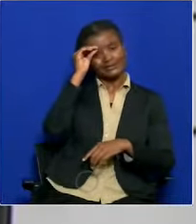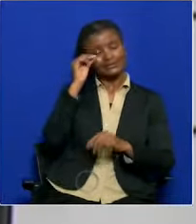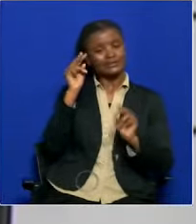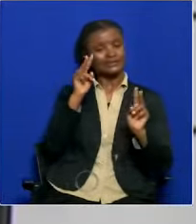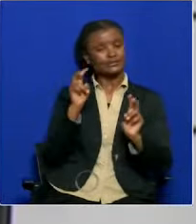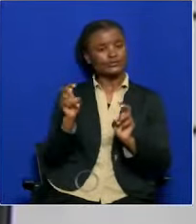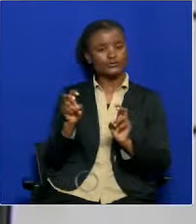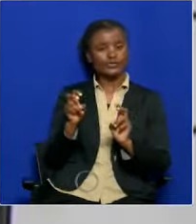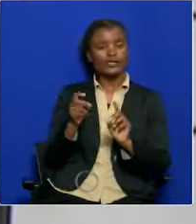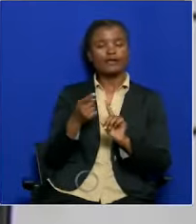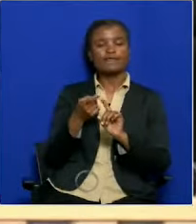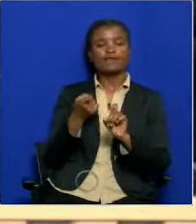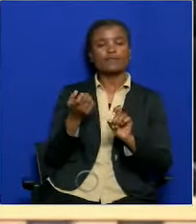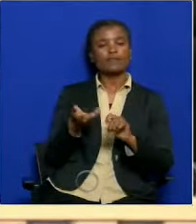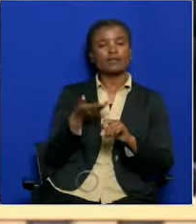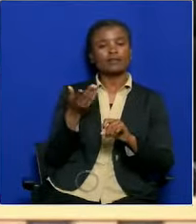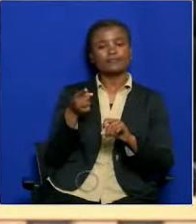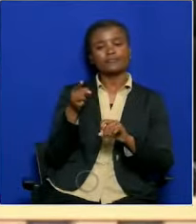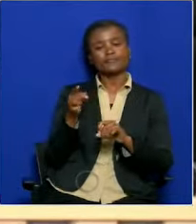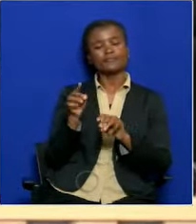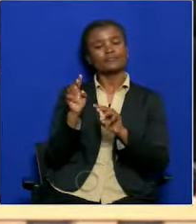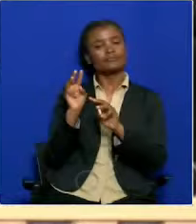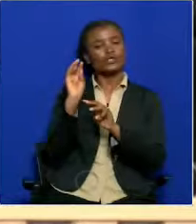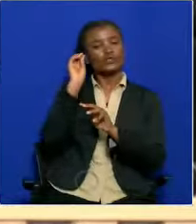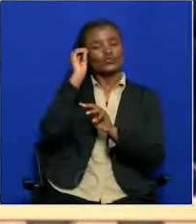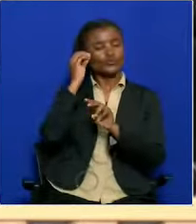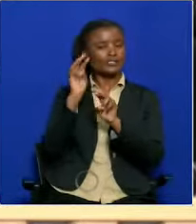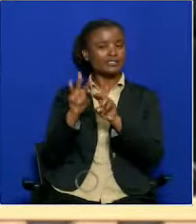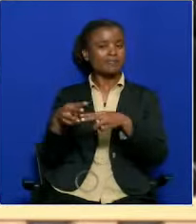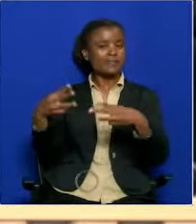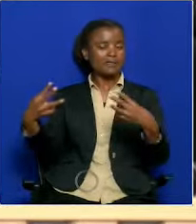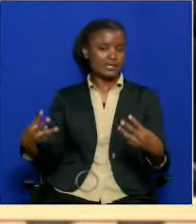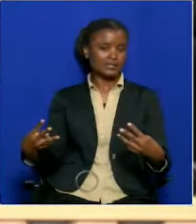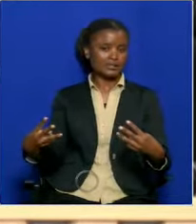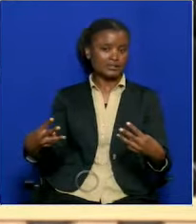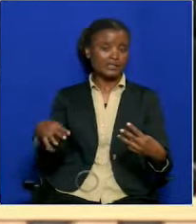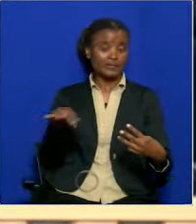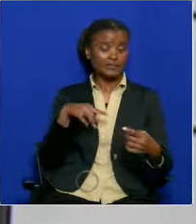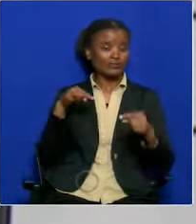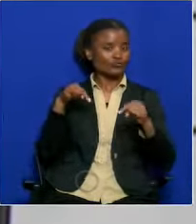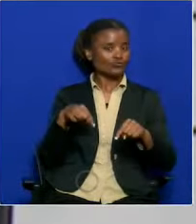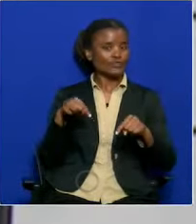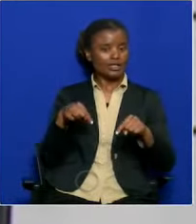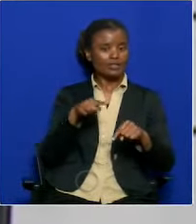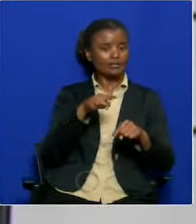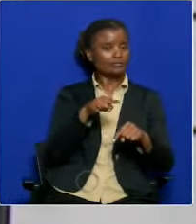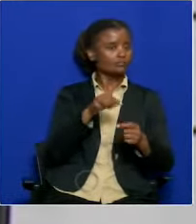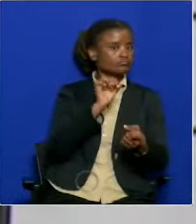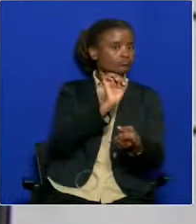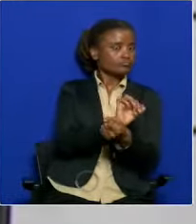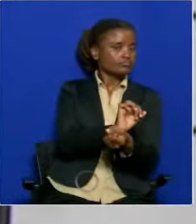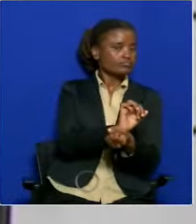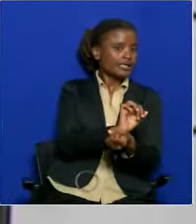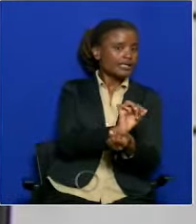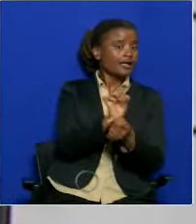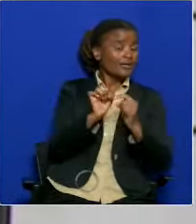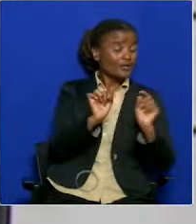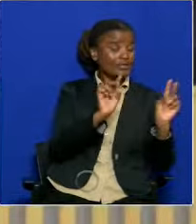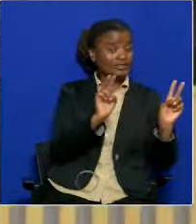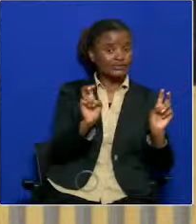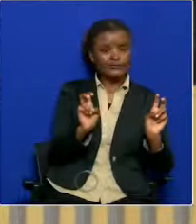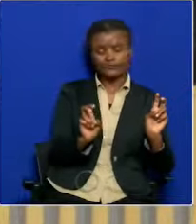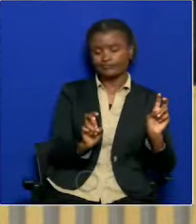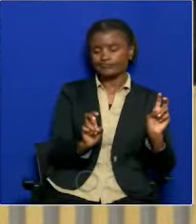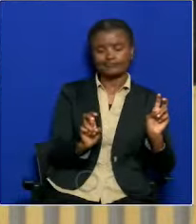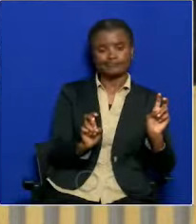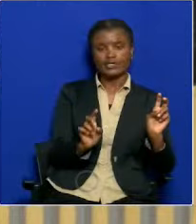the newspapers, and of which even today is not yet charged for it. But I will agree. I agree.